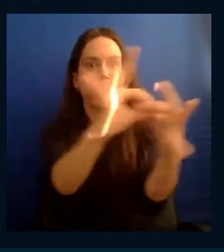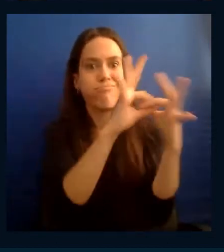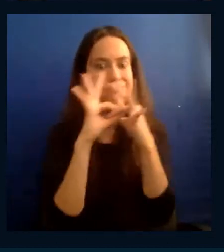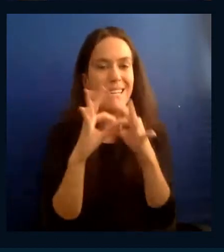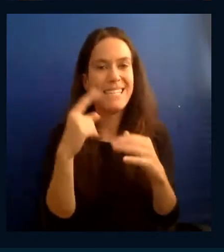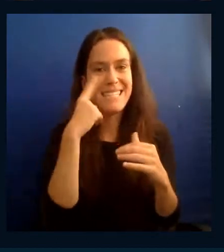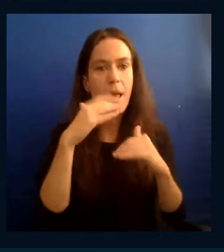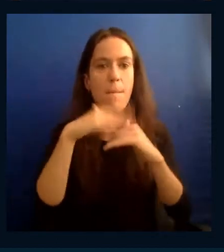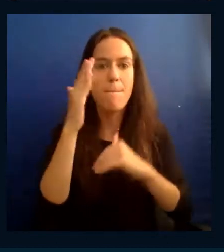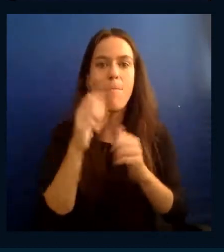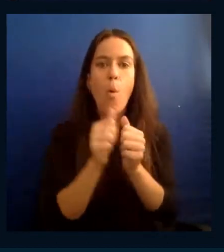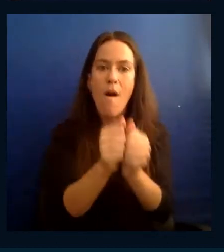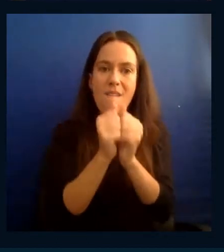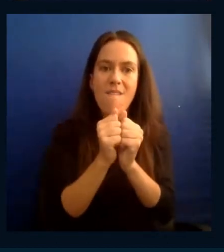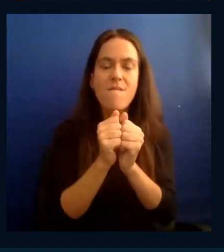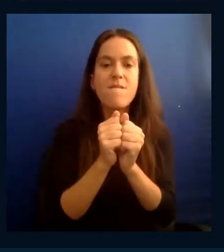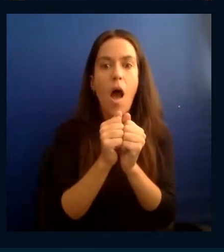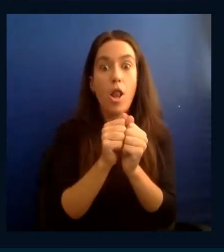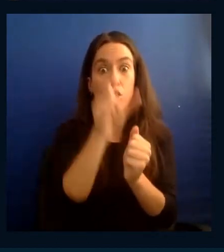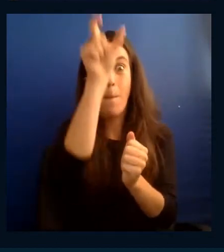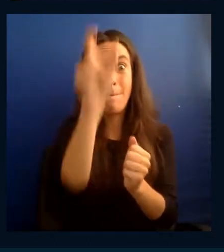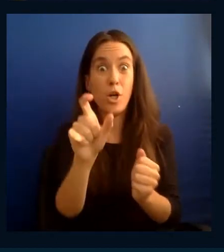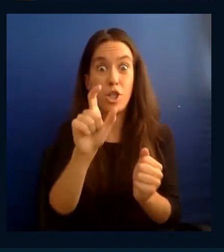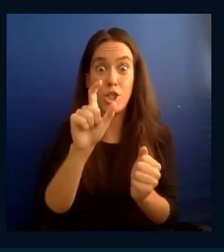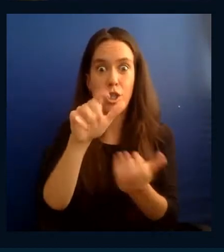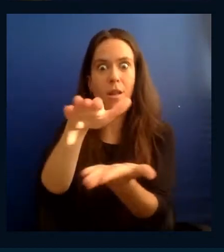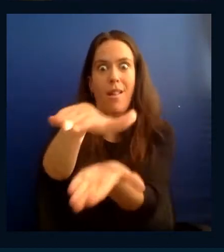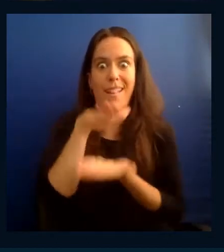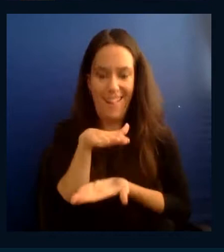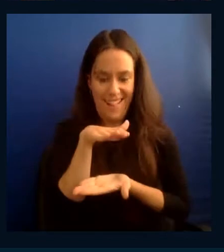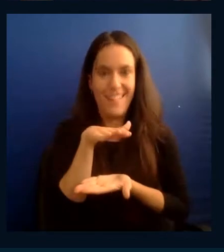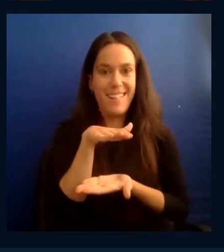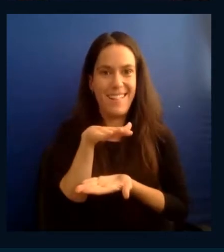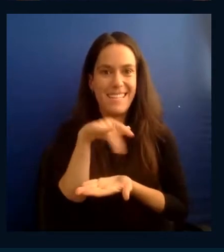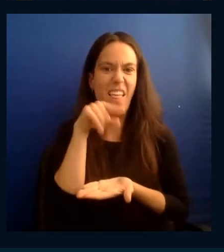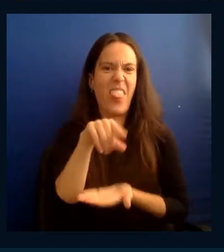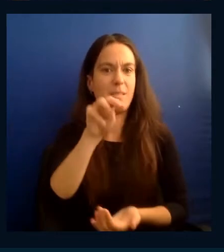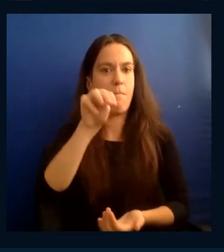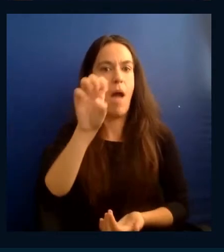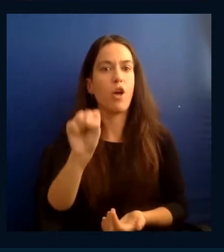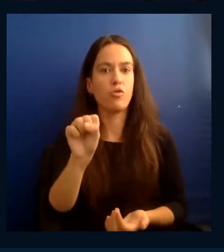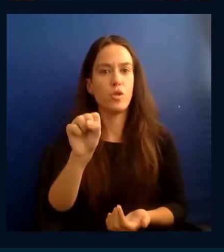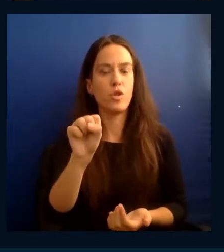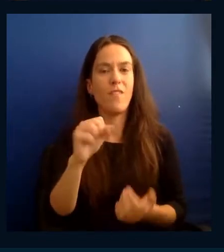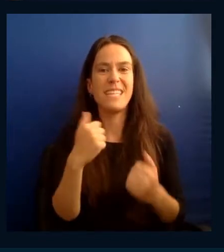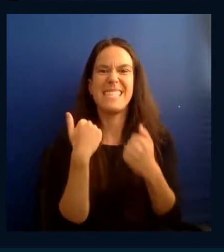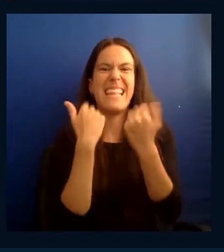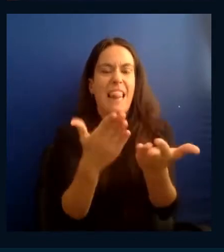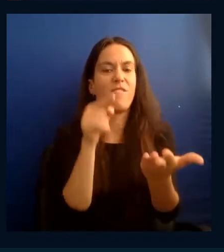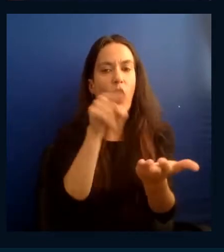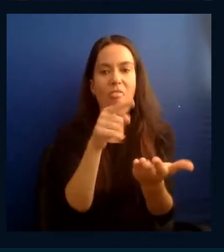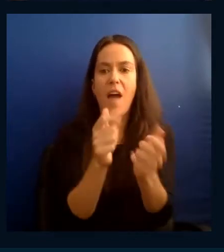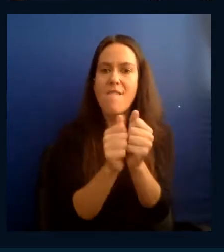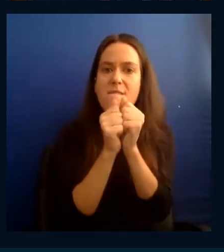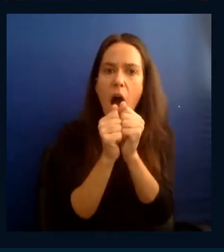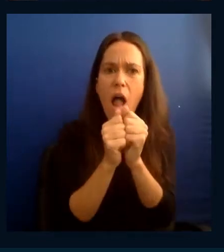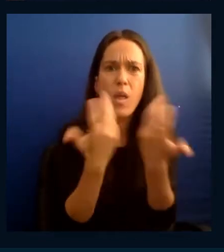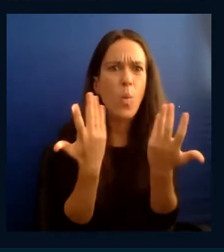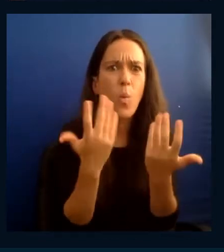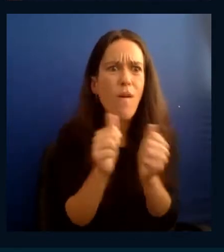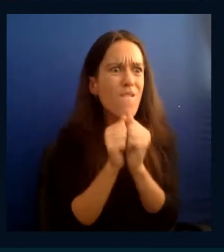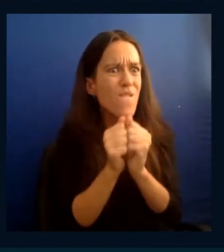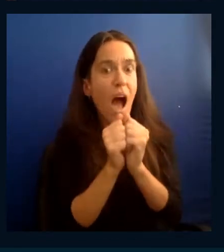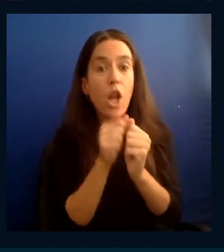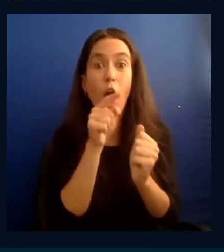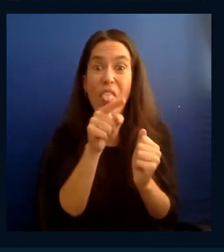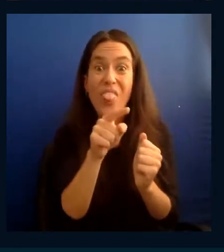end users. And that's how we define DevOps here at Microsoft, delivering that value. Why are we delivering value? Because as we're ops